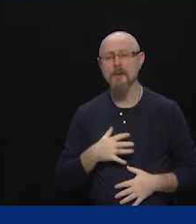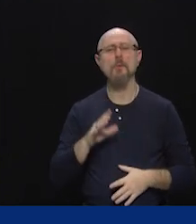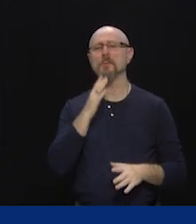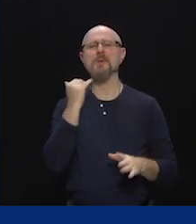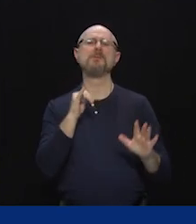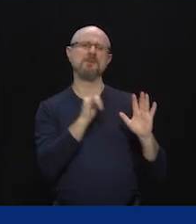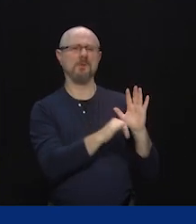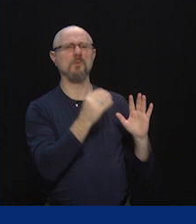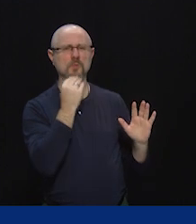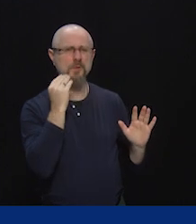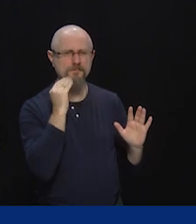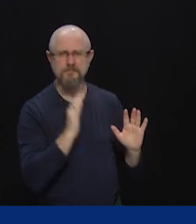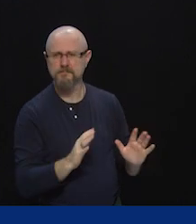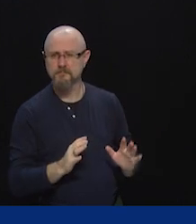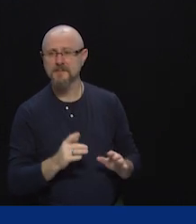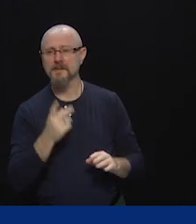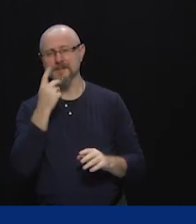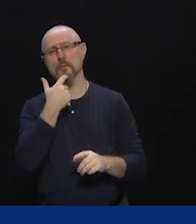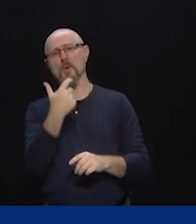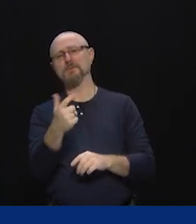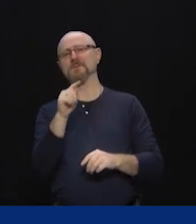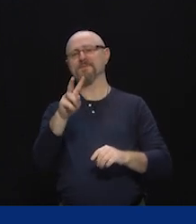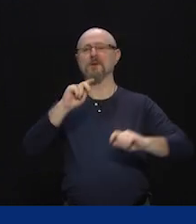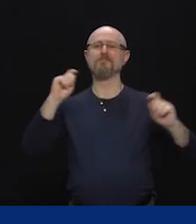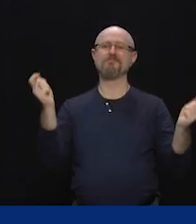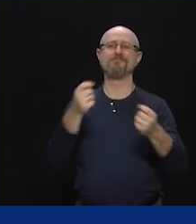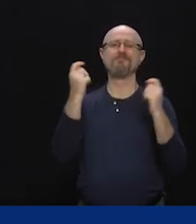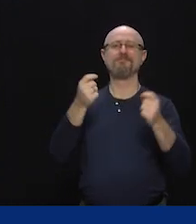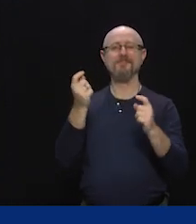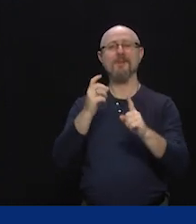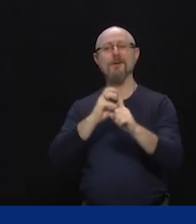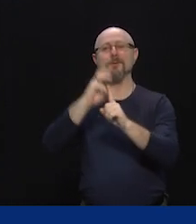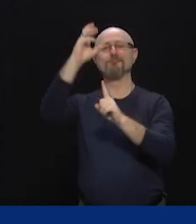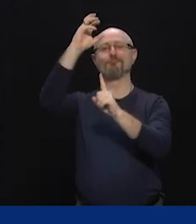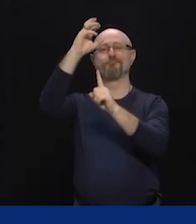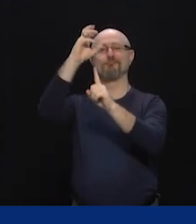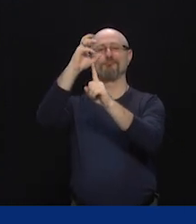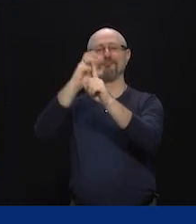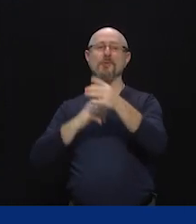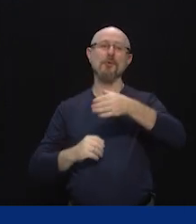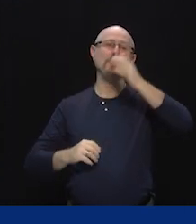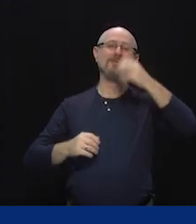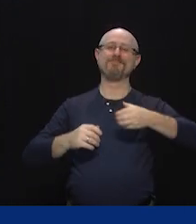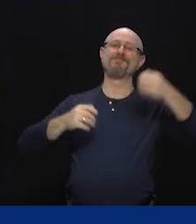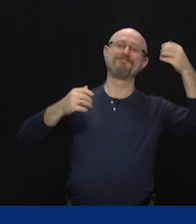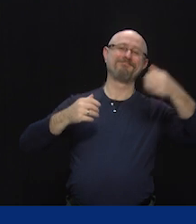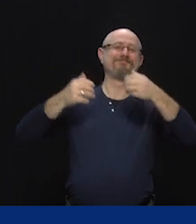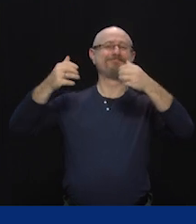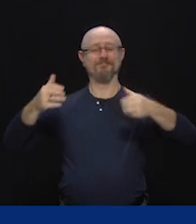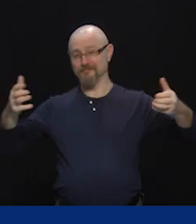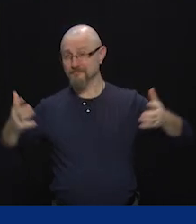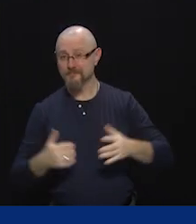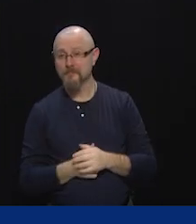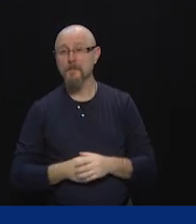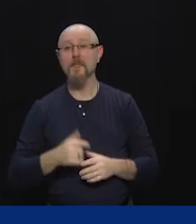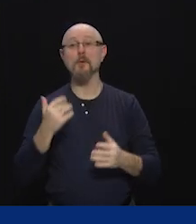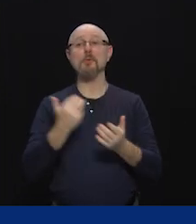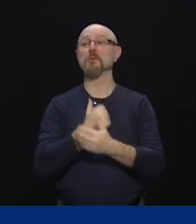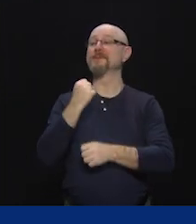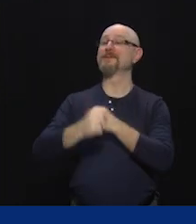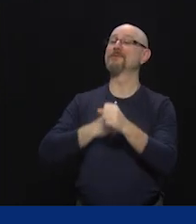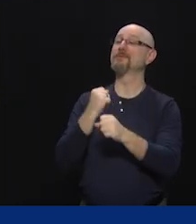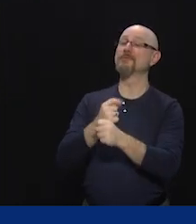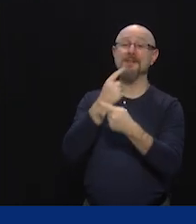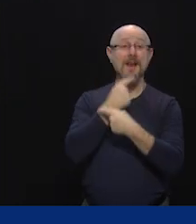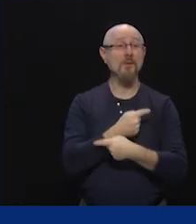home. Watch the ball drop on television, get a nice glass of champagne, and know that you're doing the smart thing. So our New Year's resolution is we'll